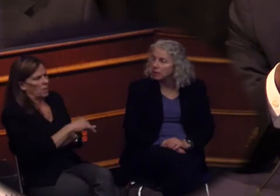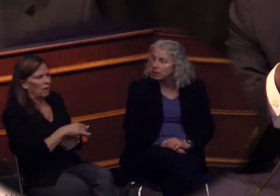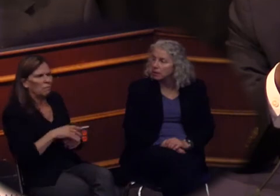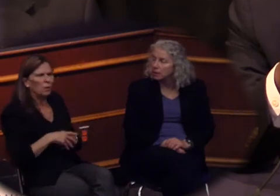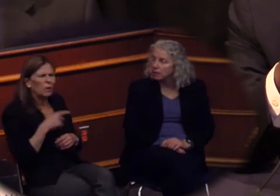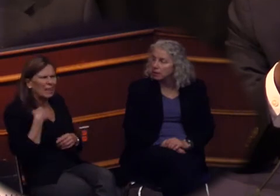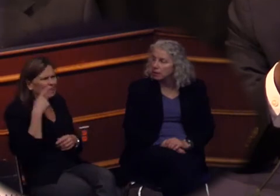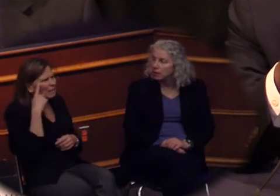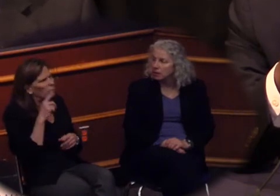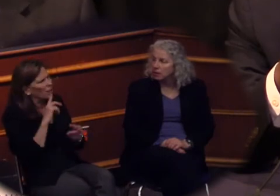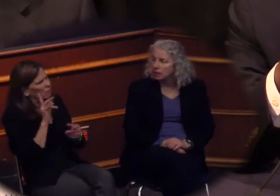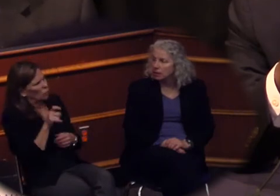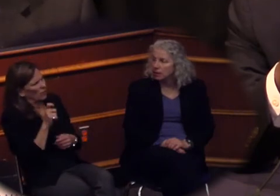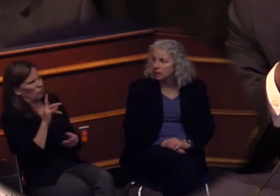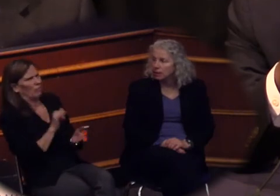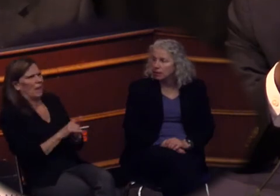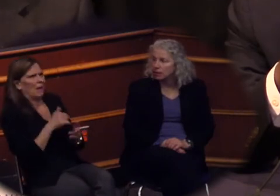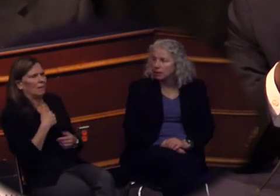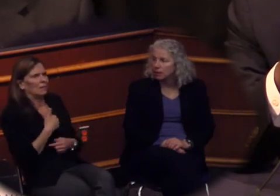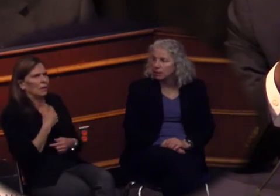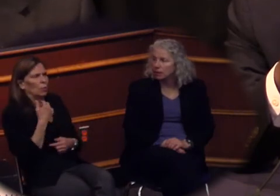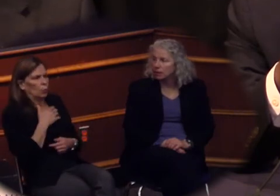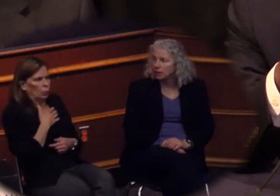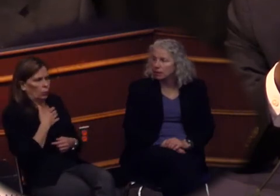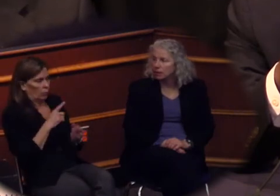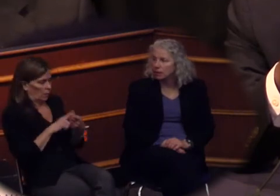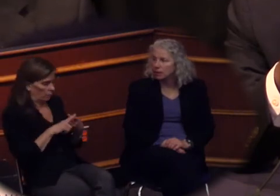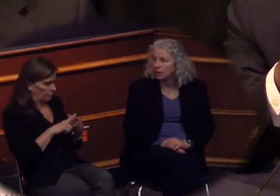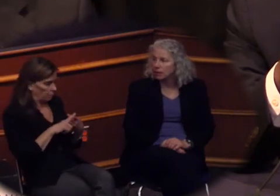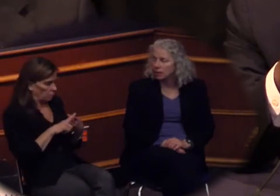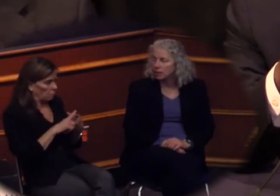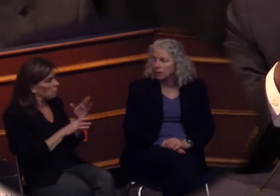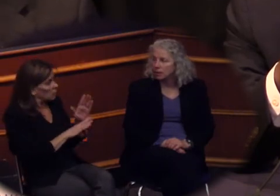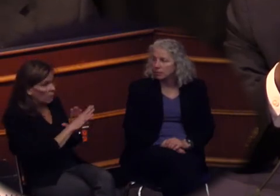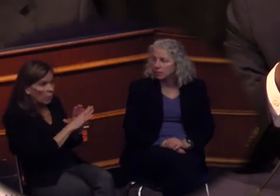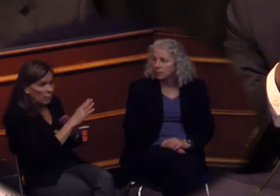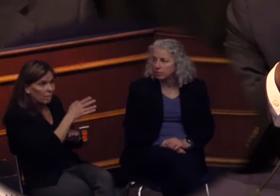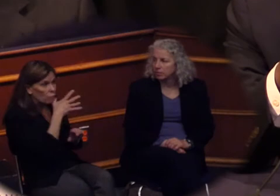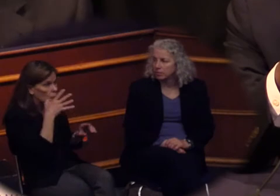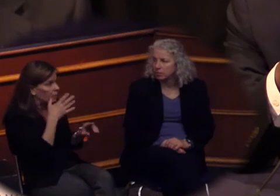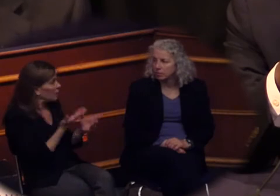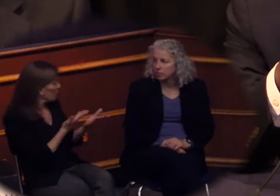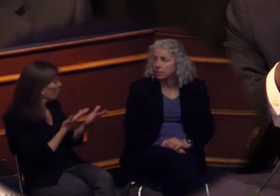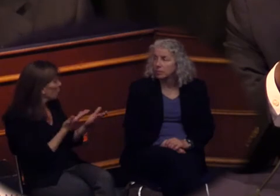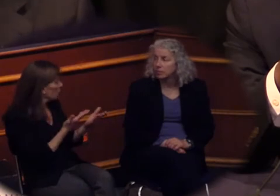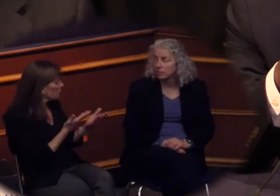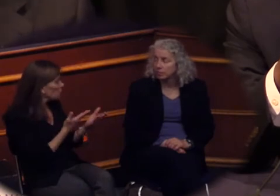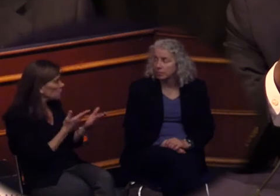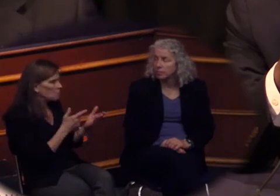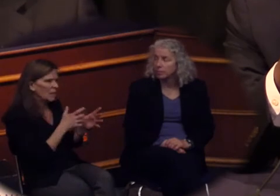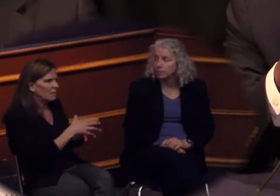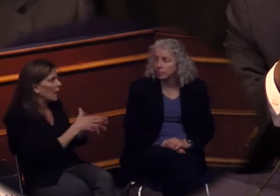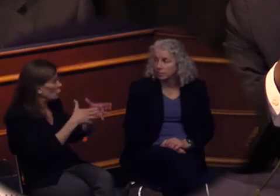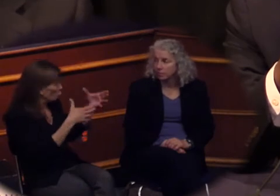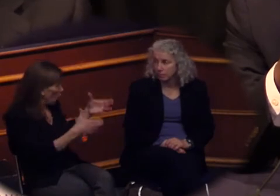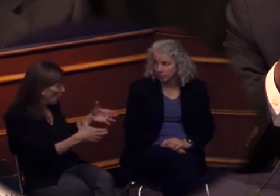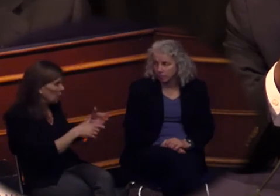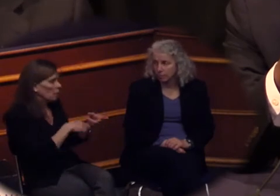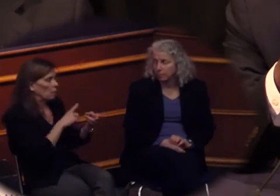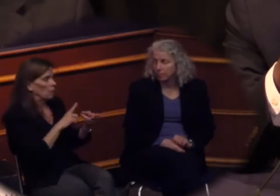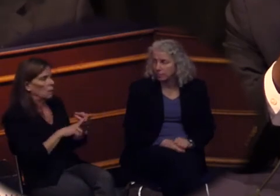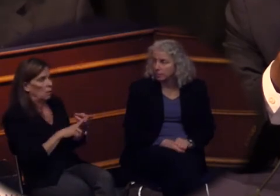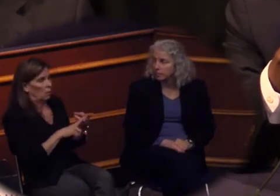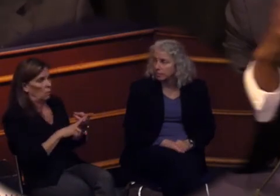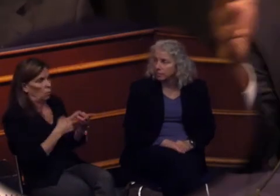ways. We know there's the development of farming here in the state of Massachusetts that's growing. We also